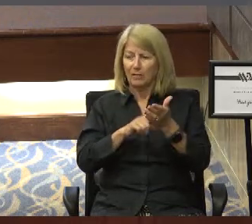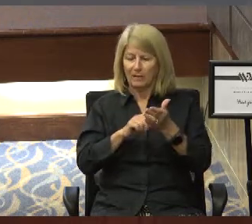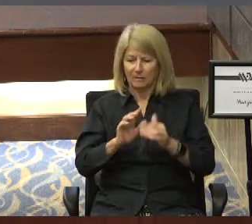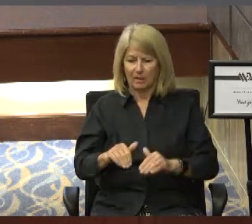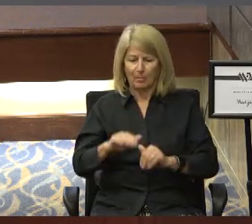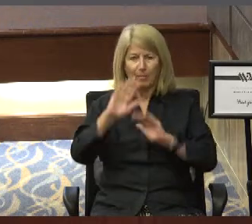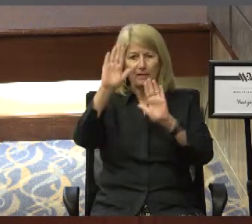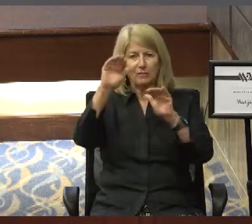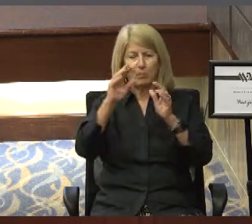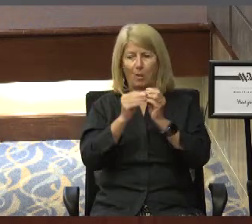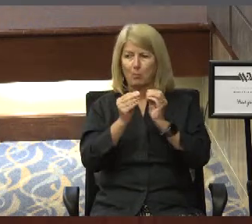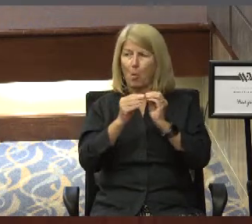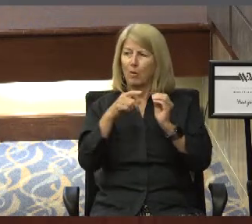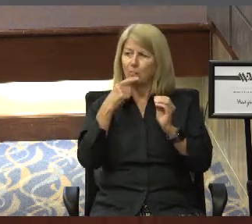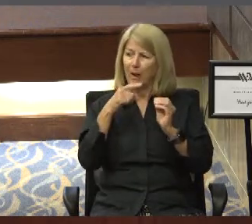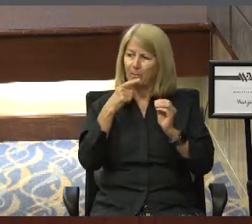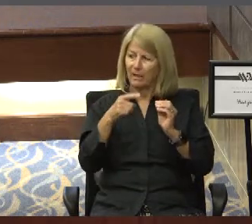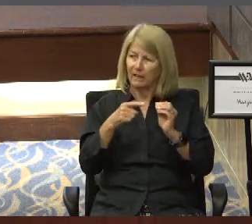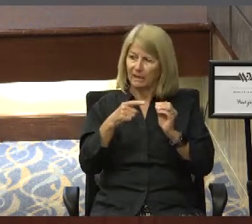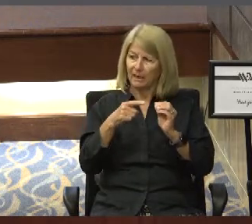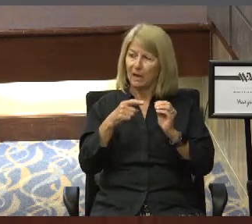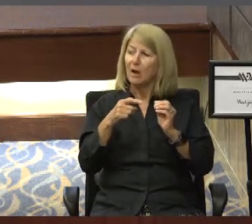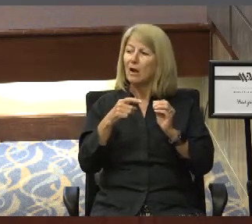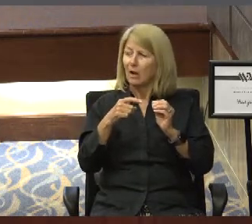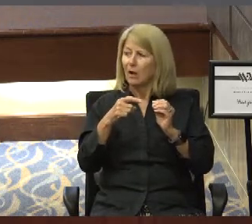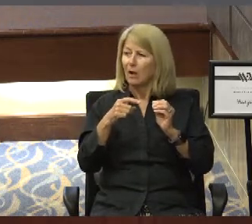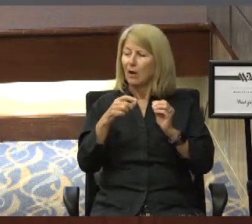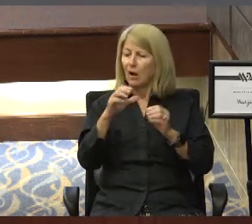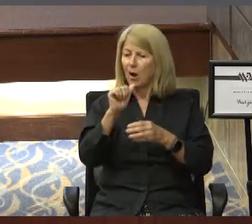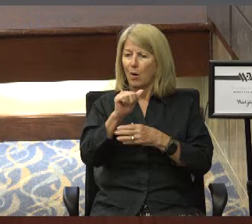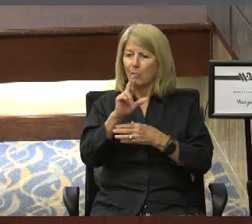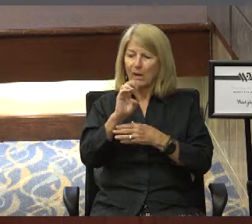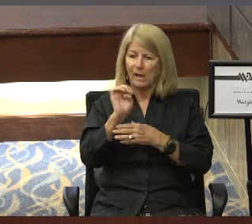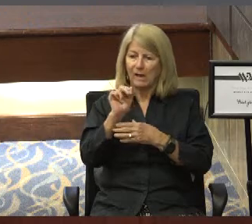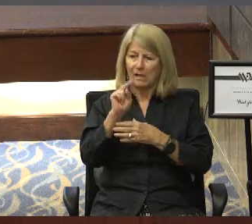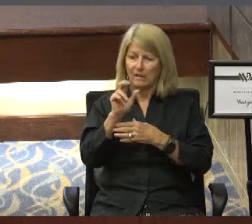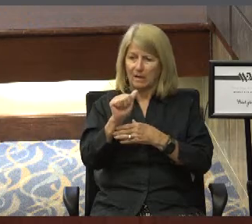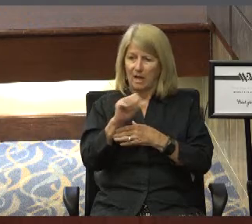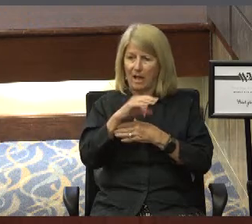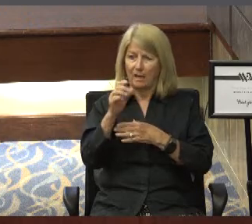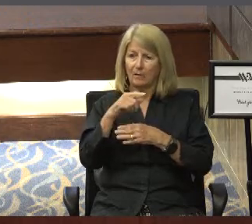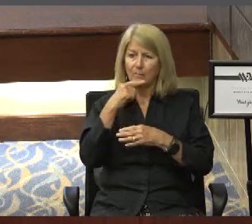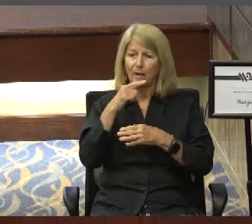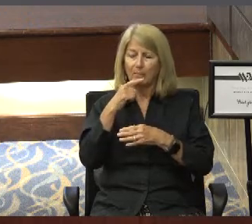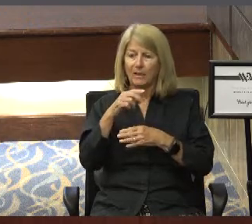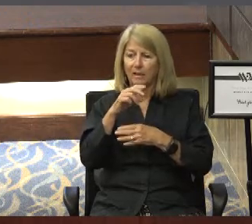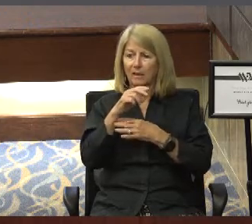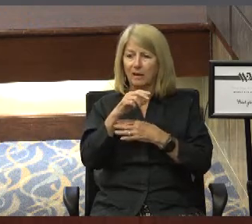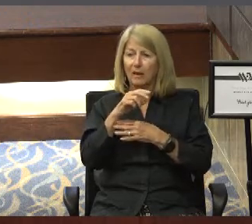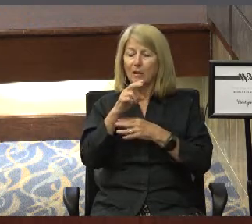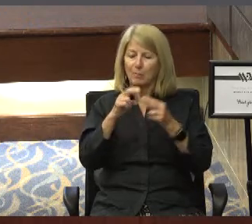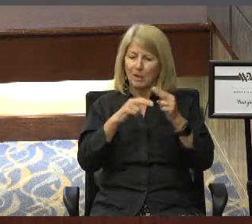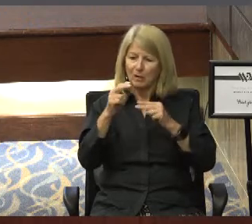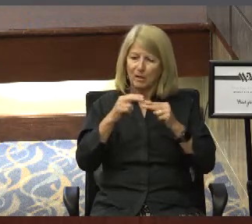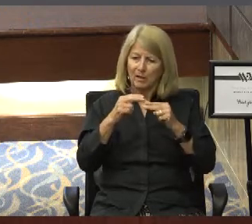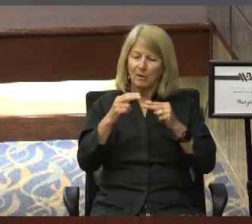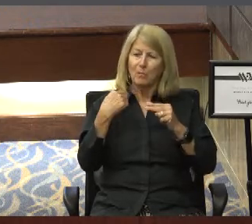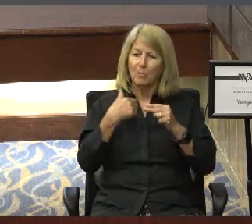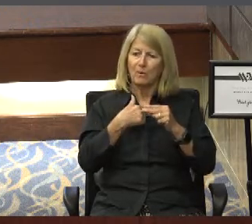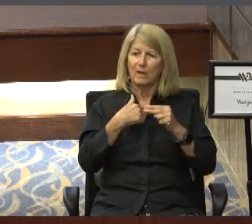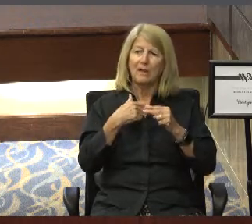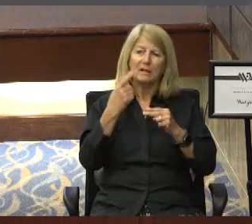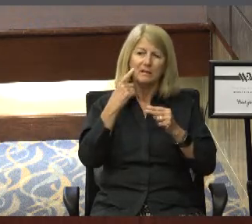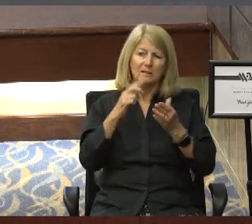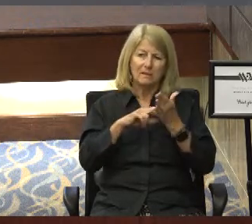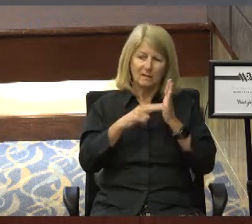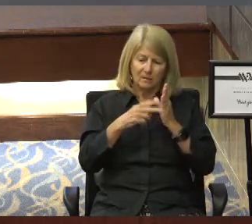public arena and a more public venue, which we intended to spend a lot more than that on the